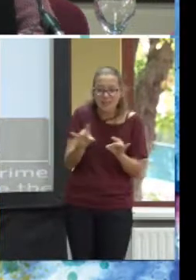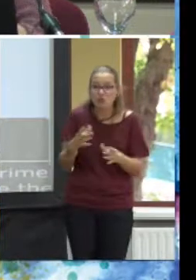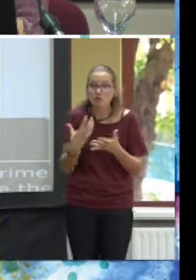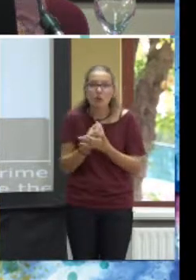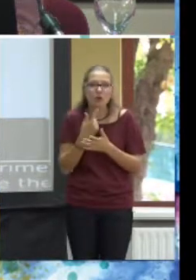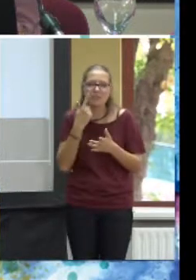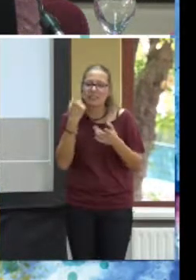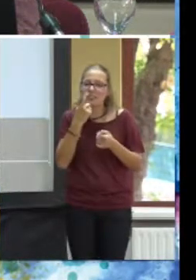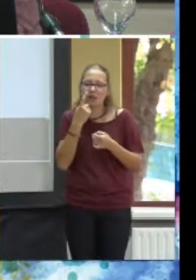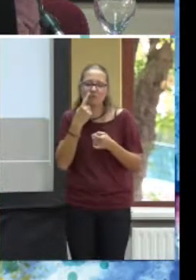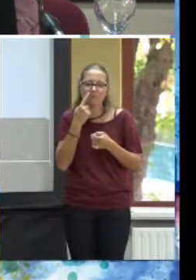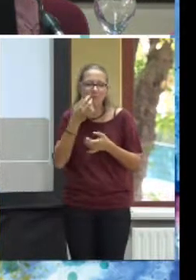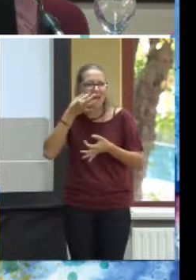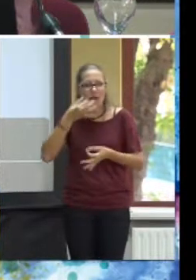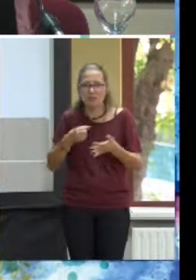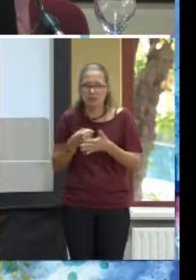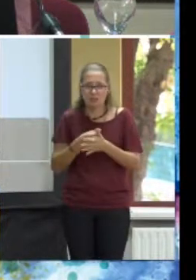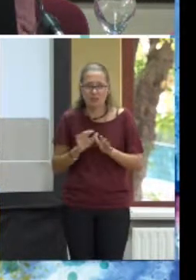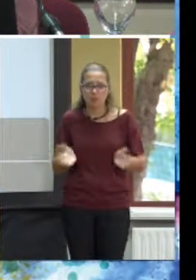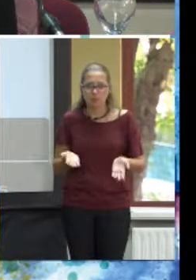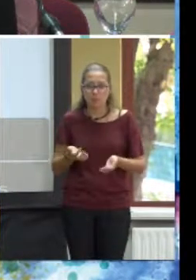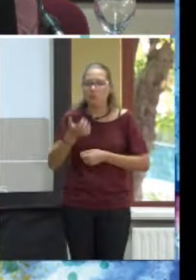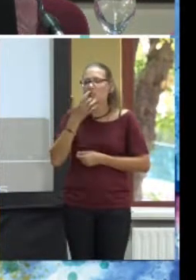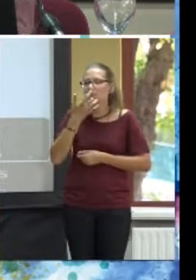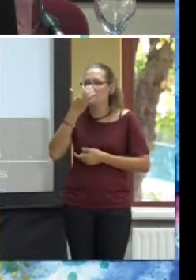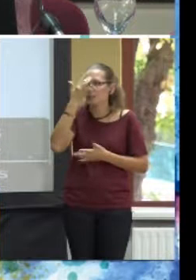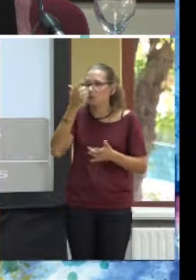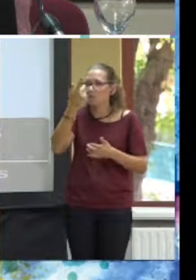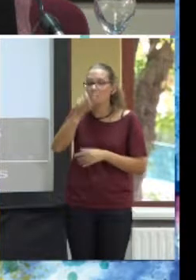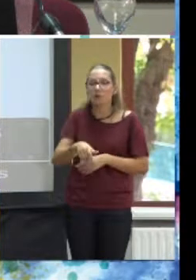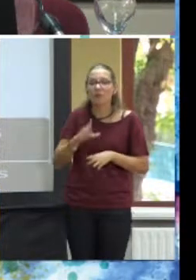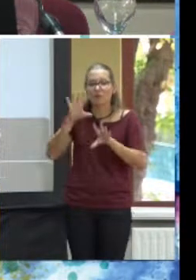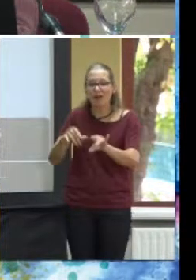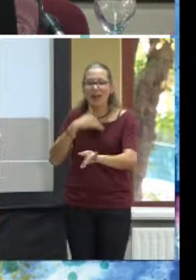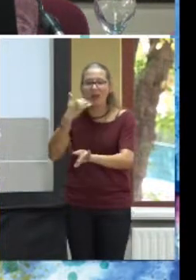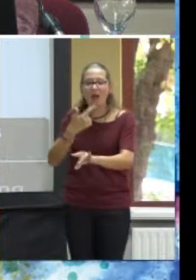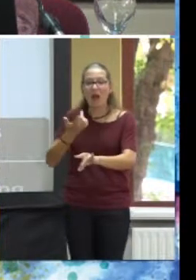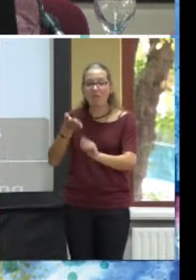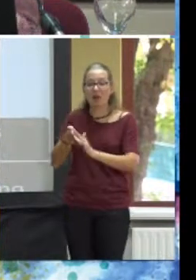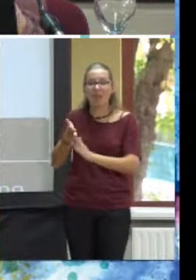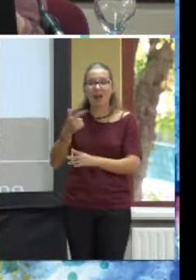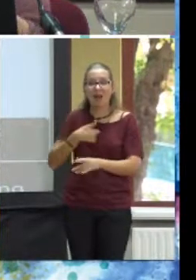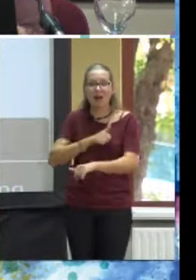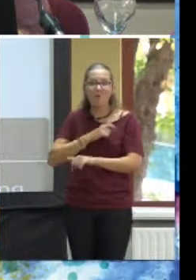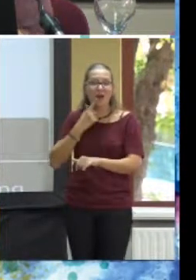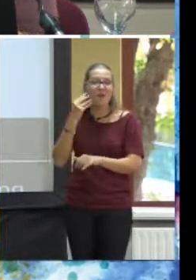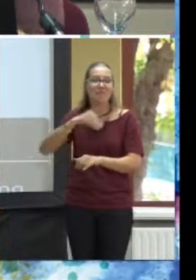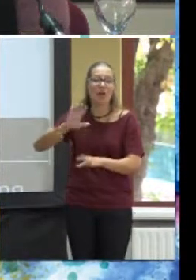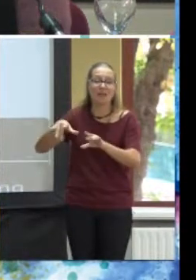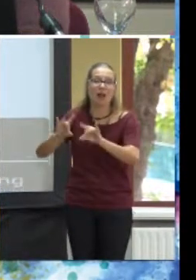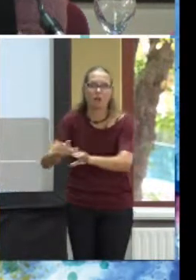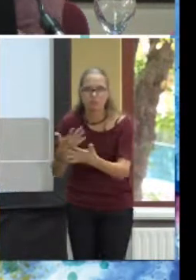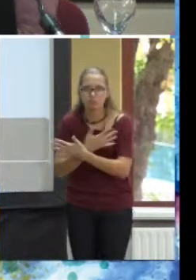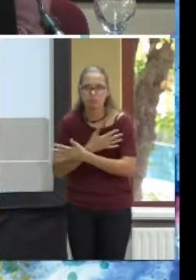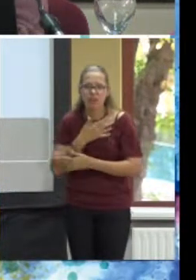similar as possible to the original, because if you're touching something that has to be gold and you touch it and it's hot or warm, well,